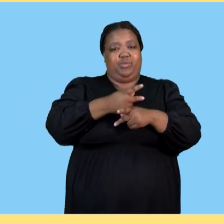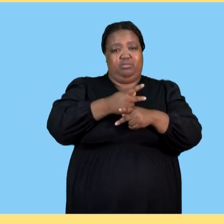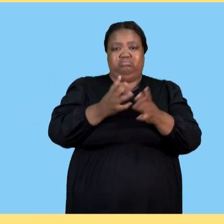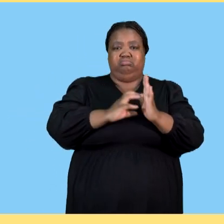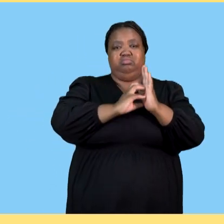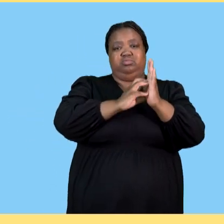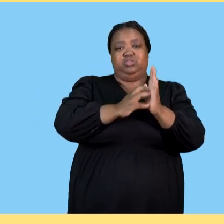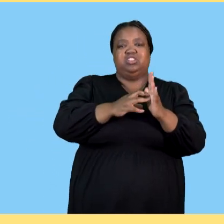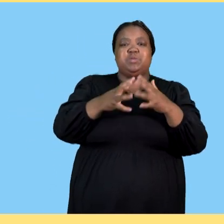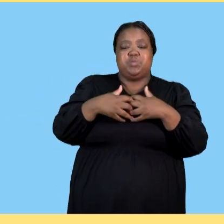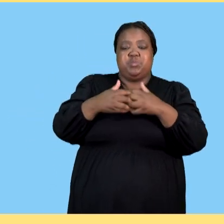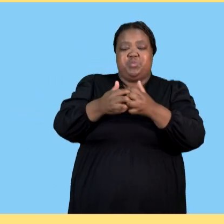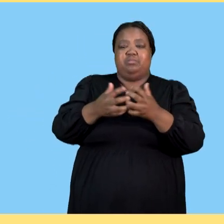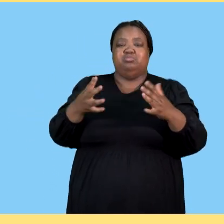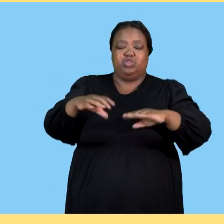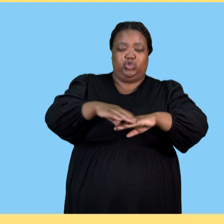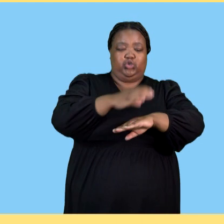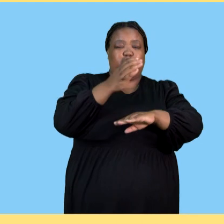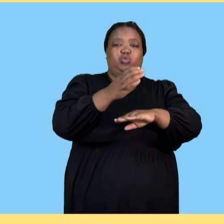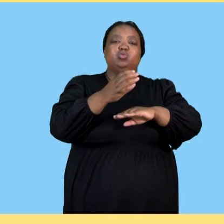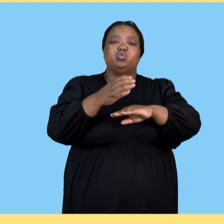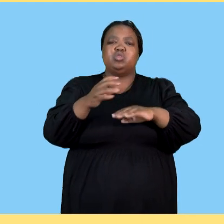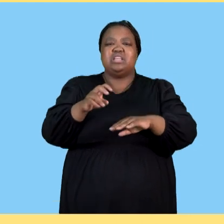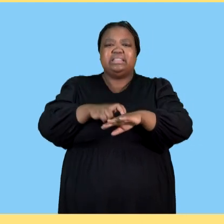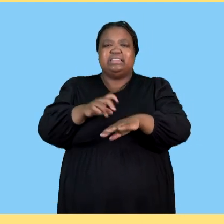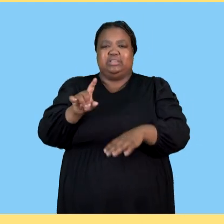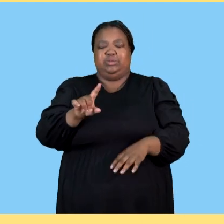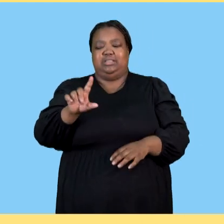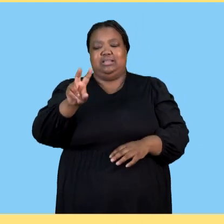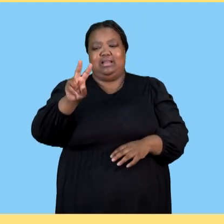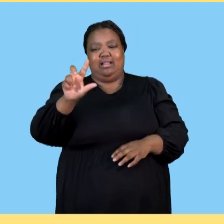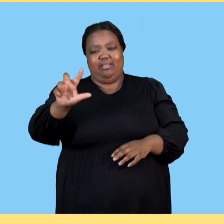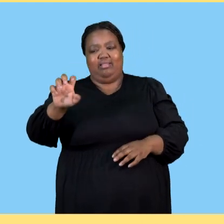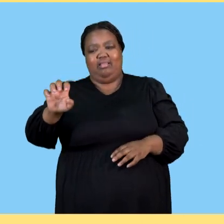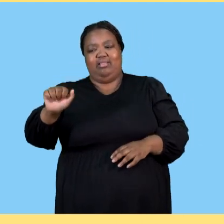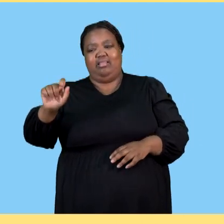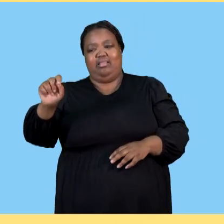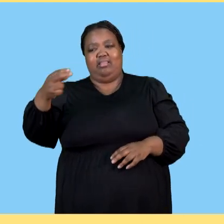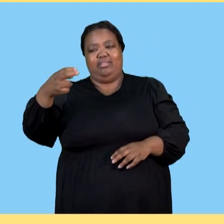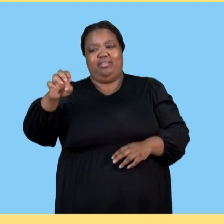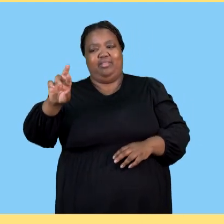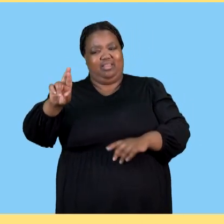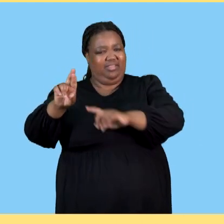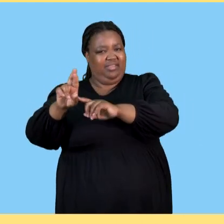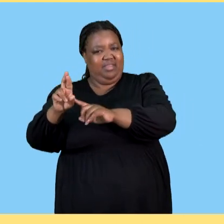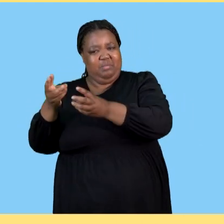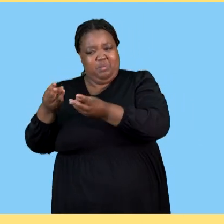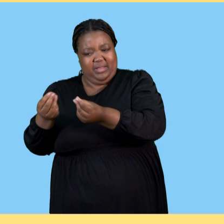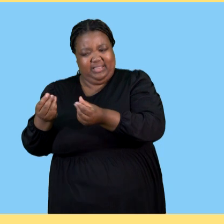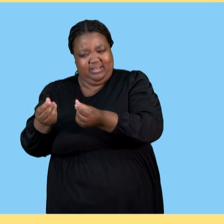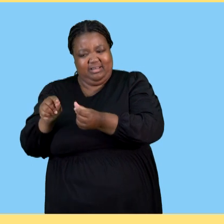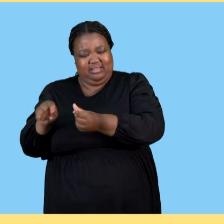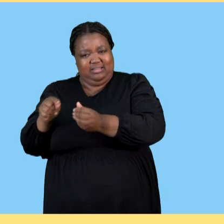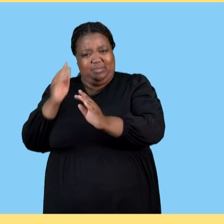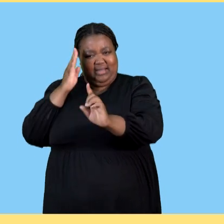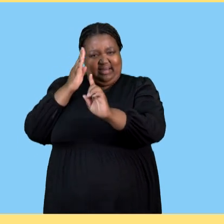shoe, we will need leather. So the leather material becomes our direct